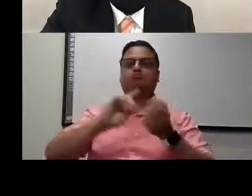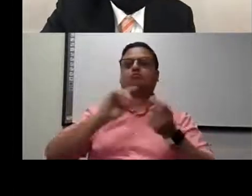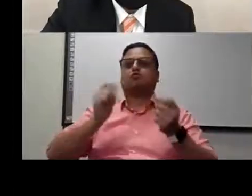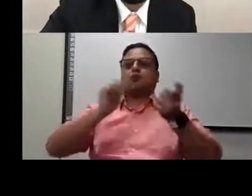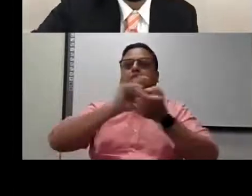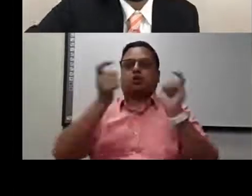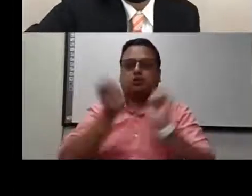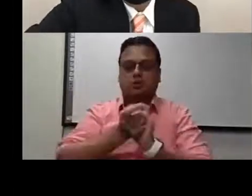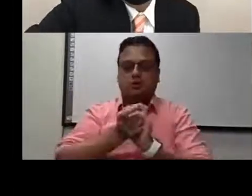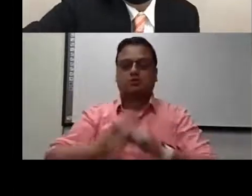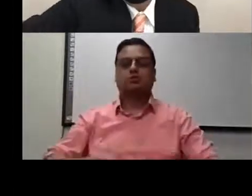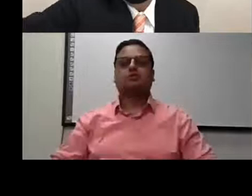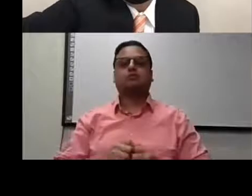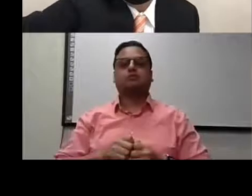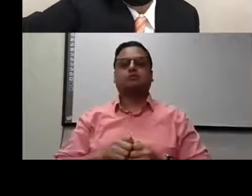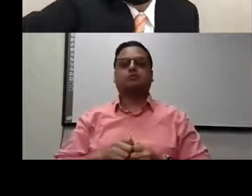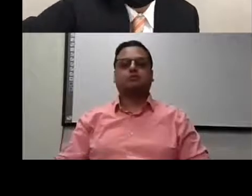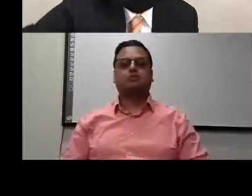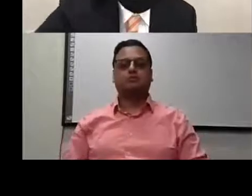it changes. And